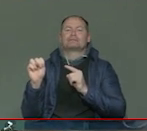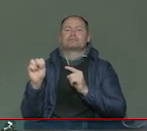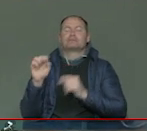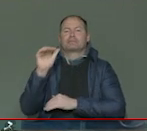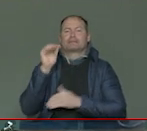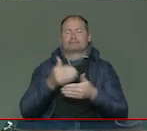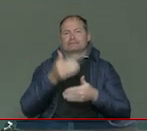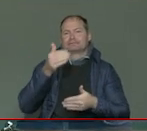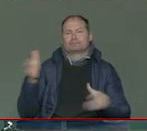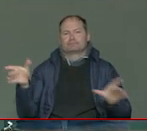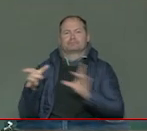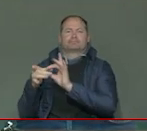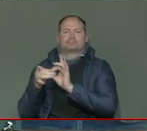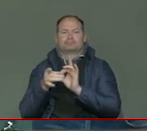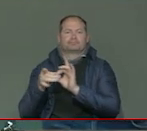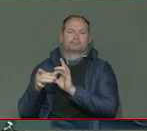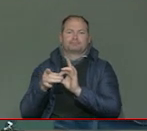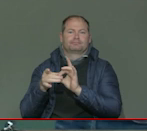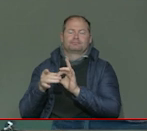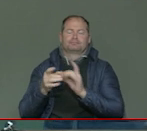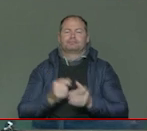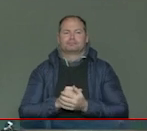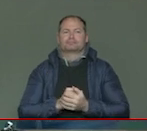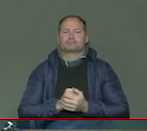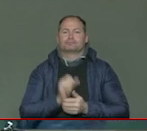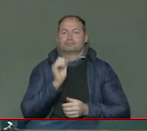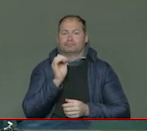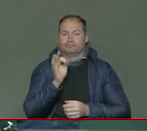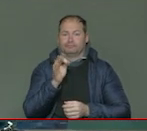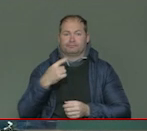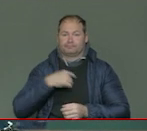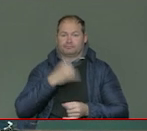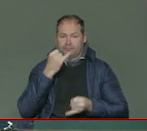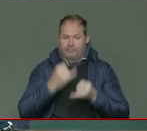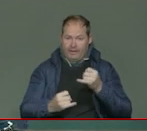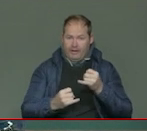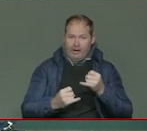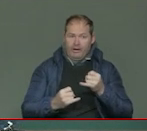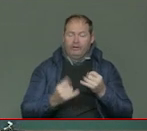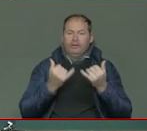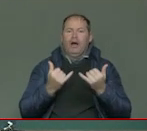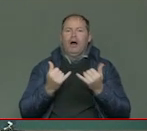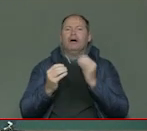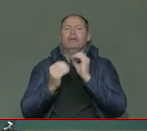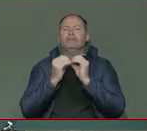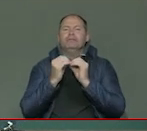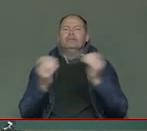statement, okay? If we make errors in our books, where will we correct them?